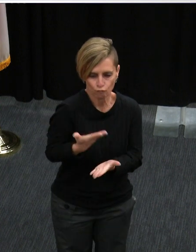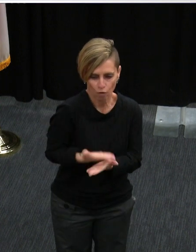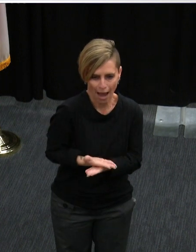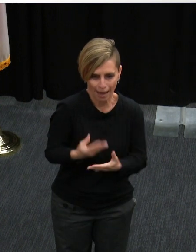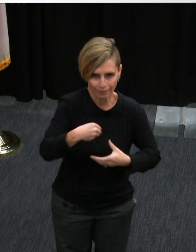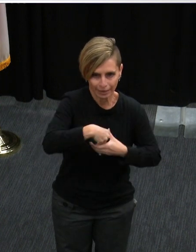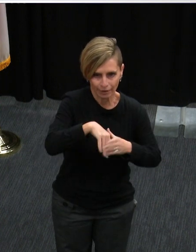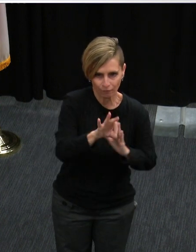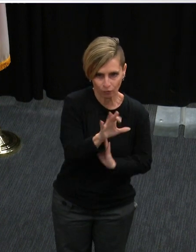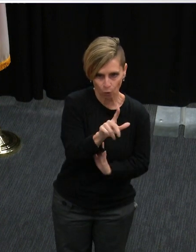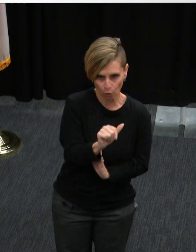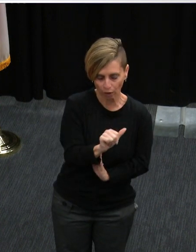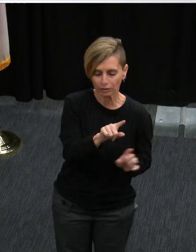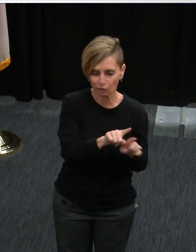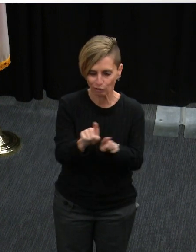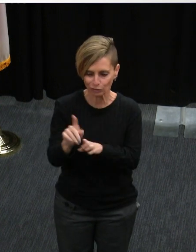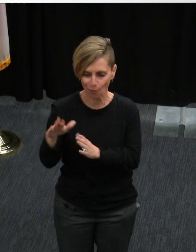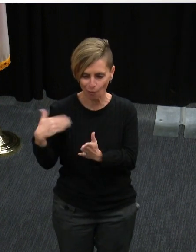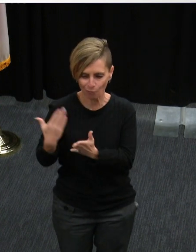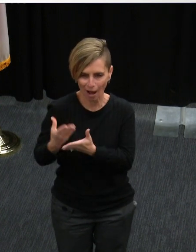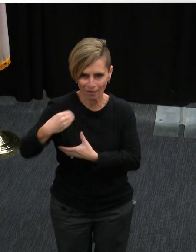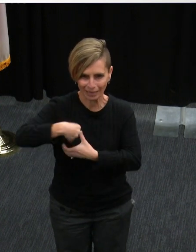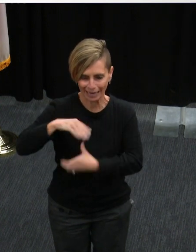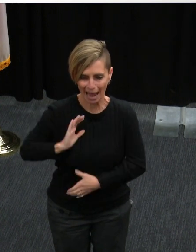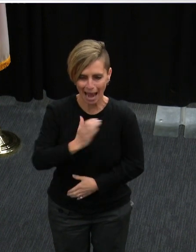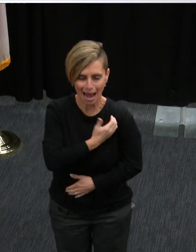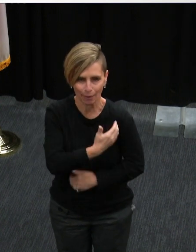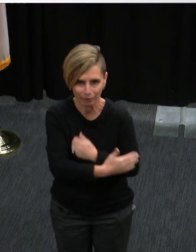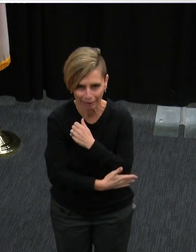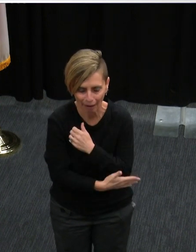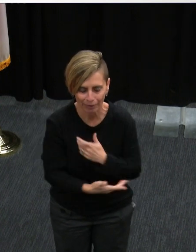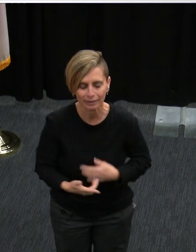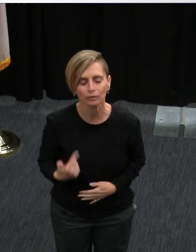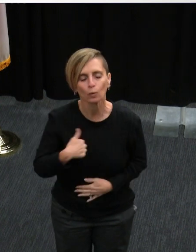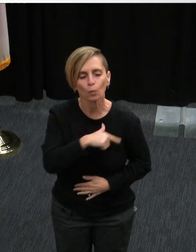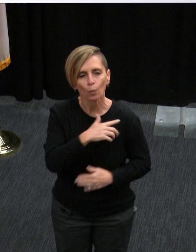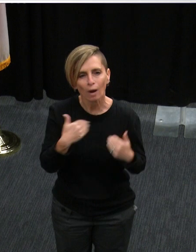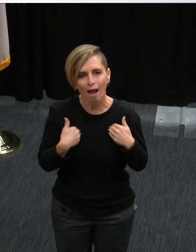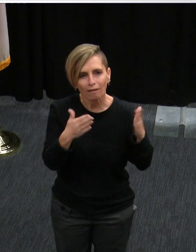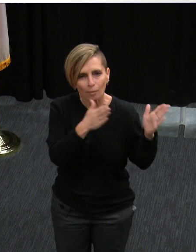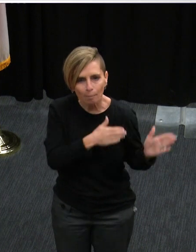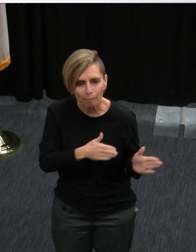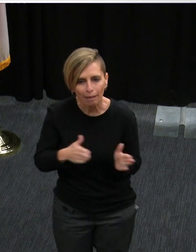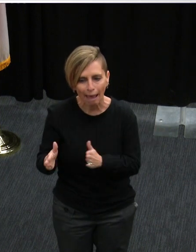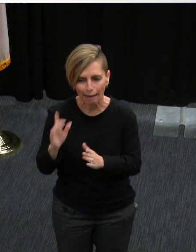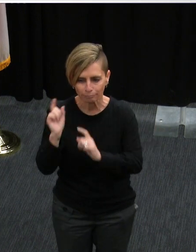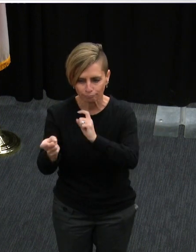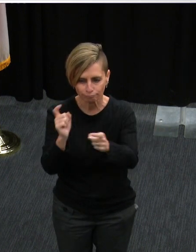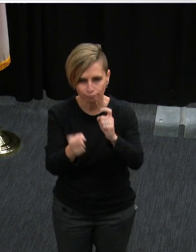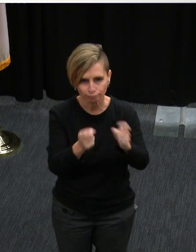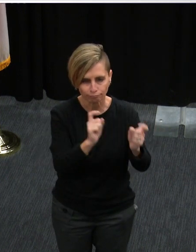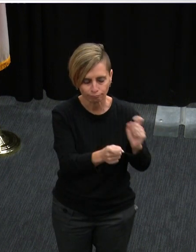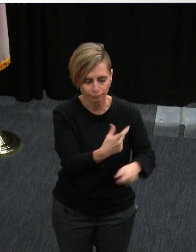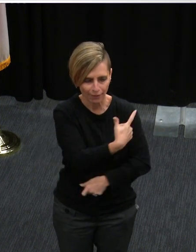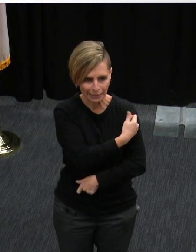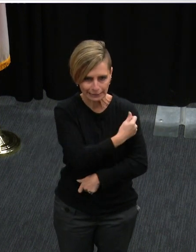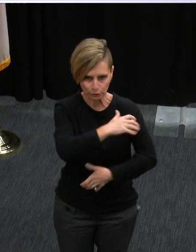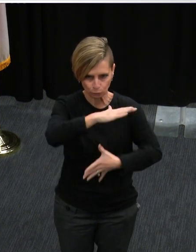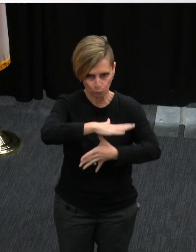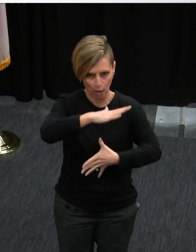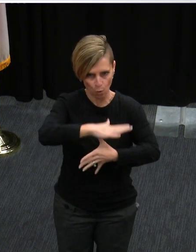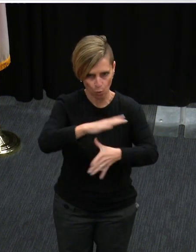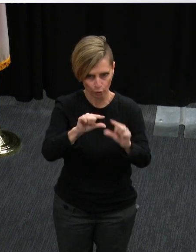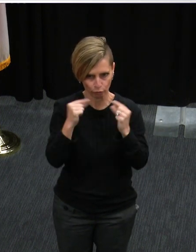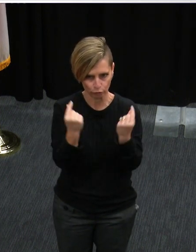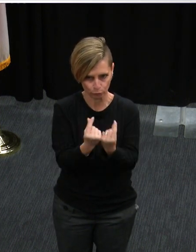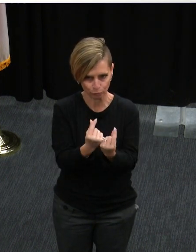County. We have a plan and systems in place to distribute the vaccine to these priority groups, but again, it will